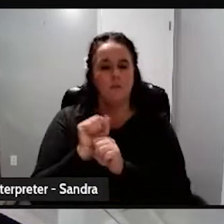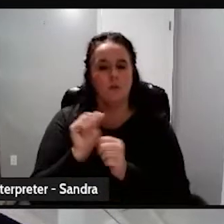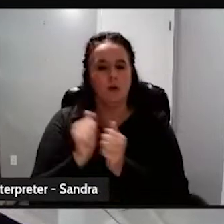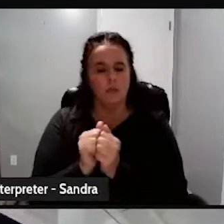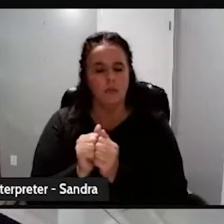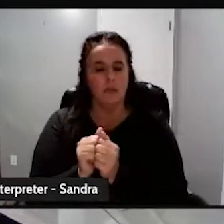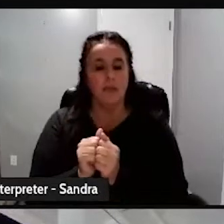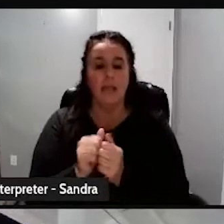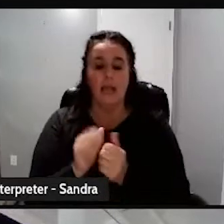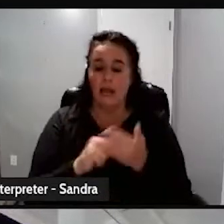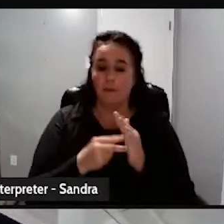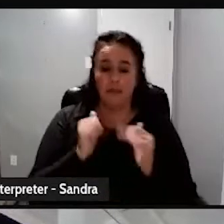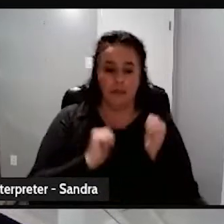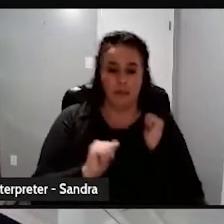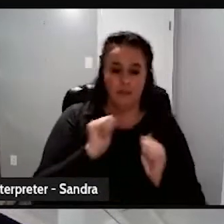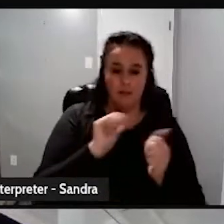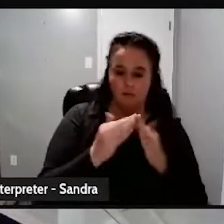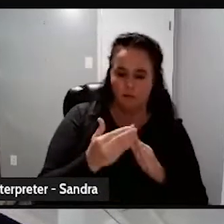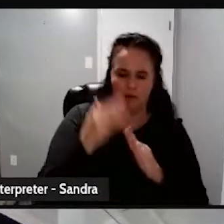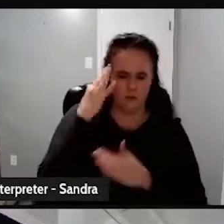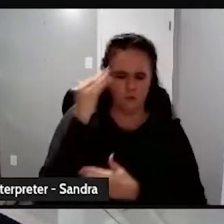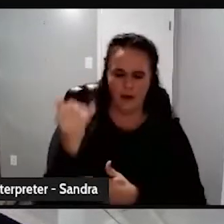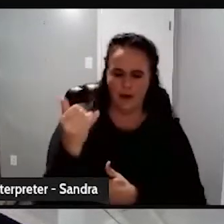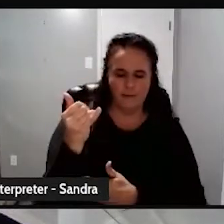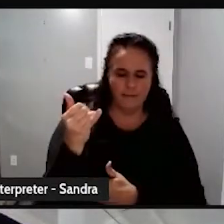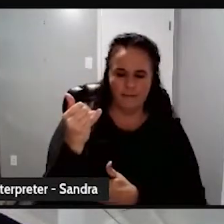theater community. Because